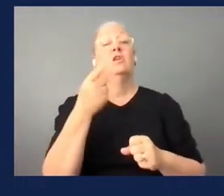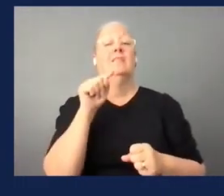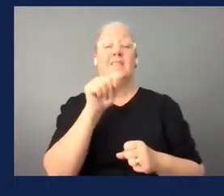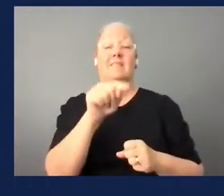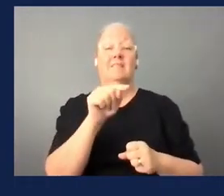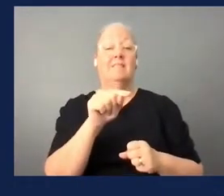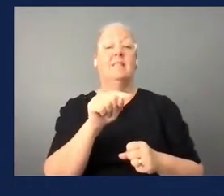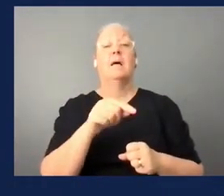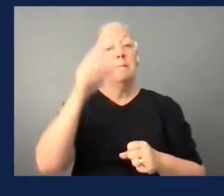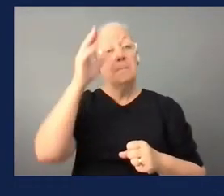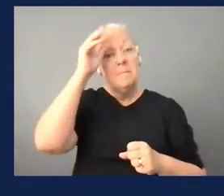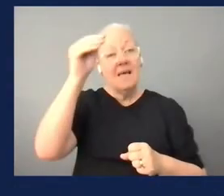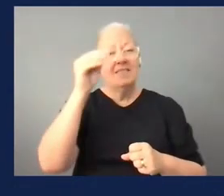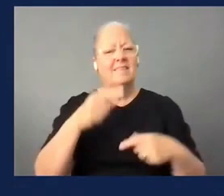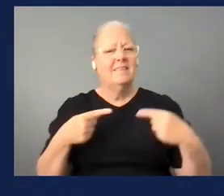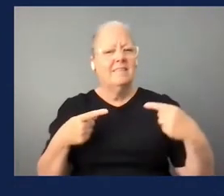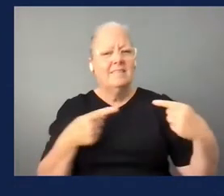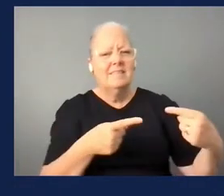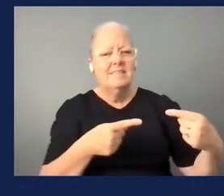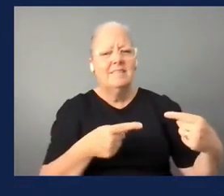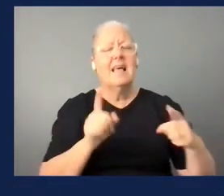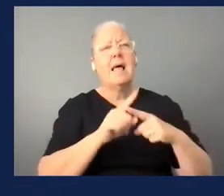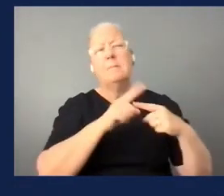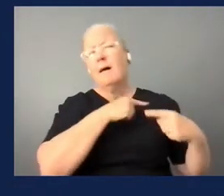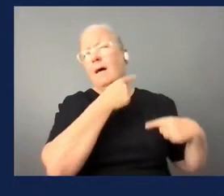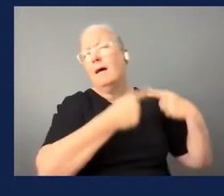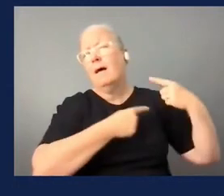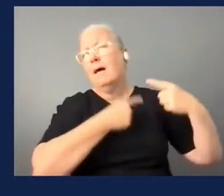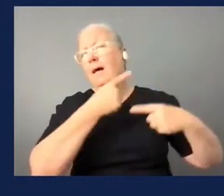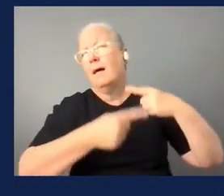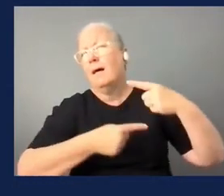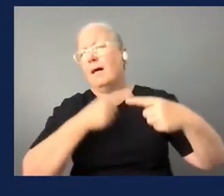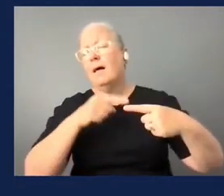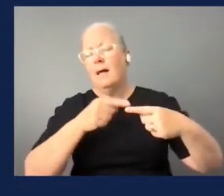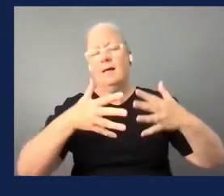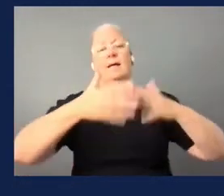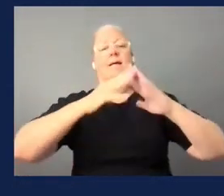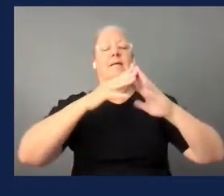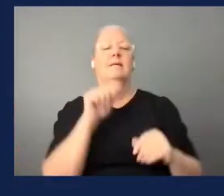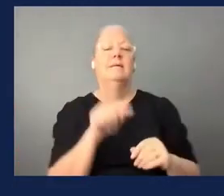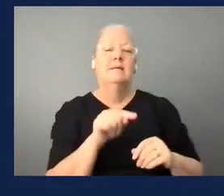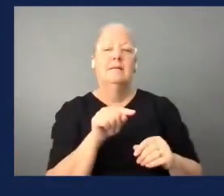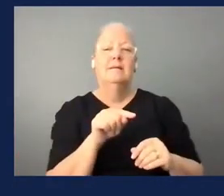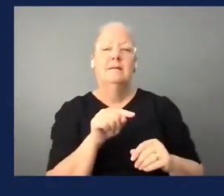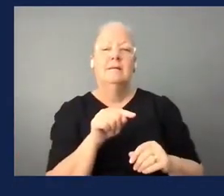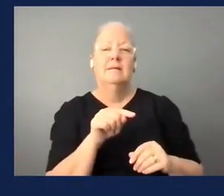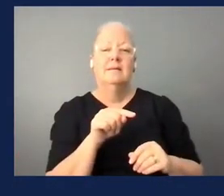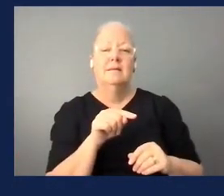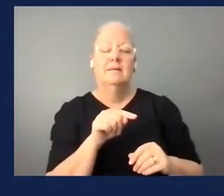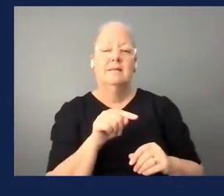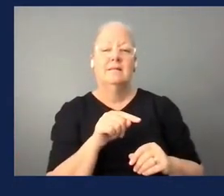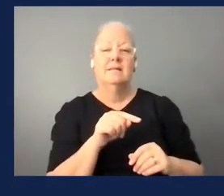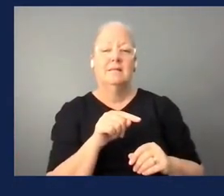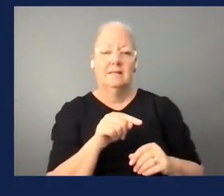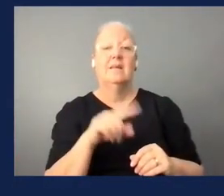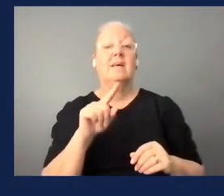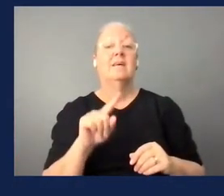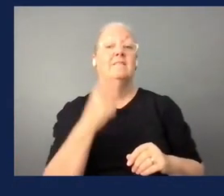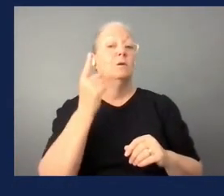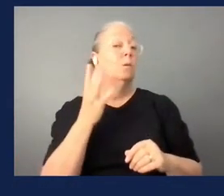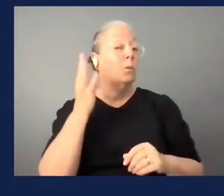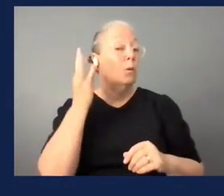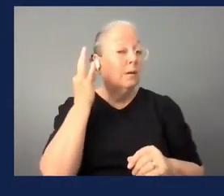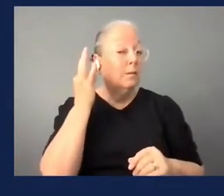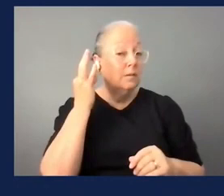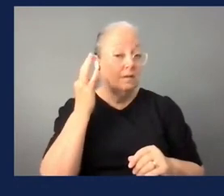To go back in history, the first men's game we drew 2-2, and the first women's game we won 4-2.